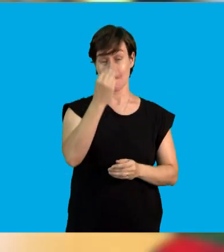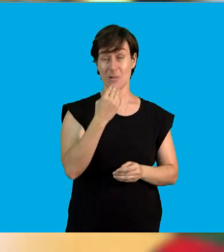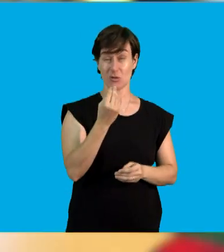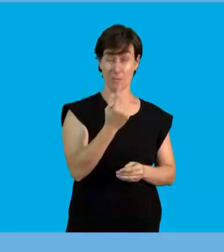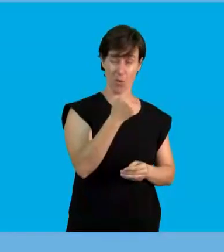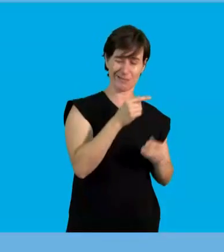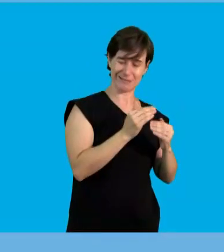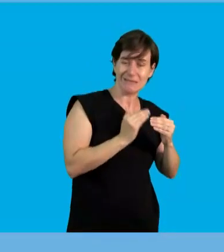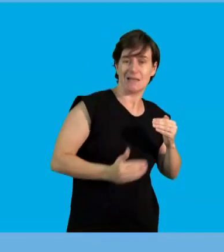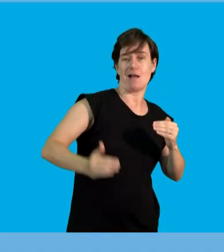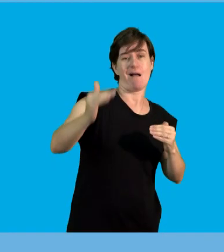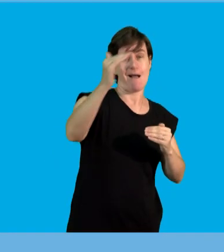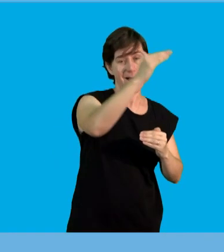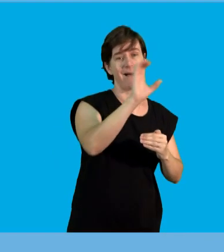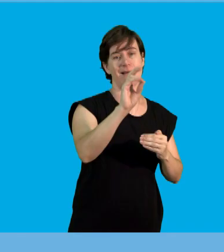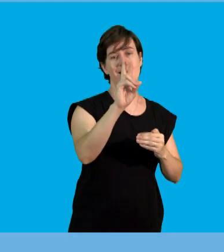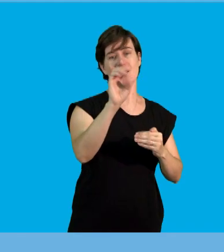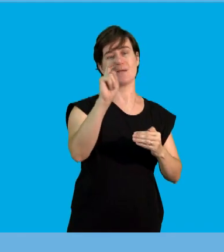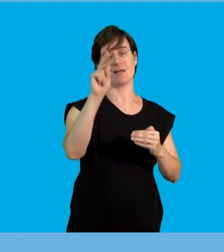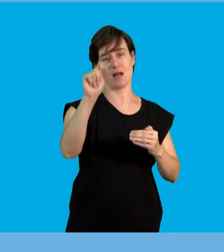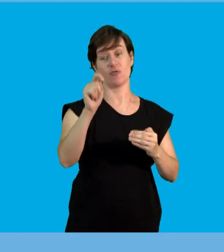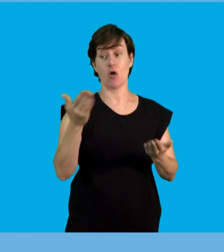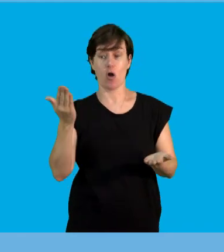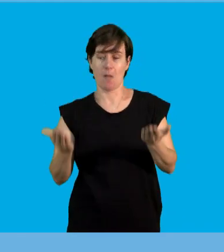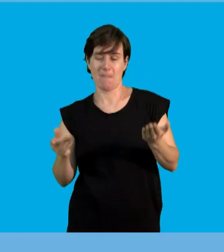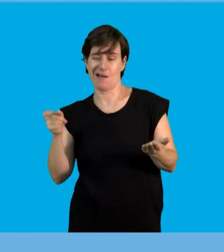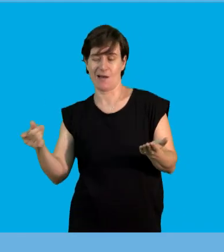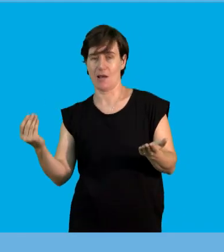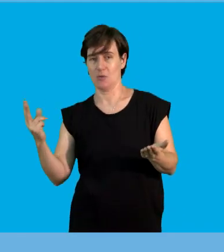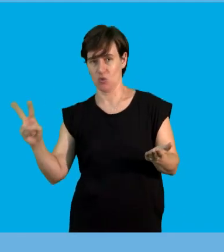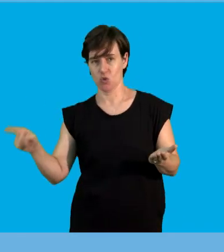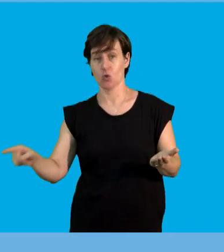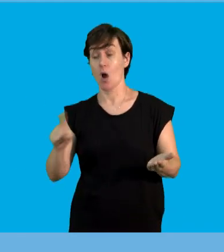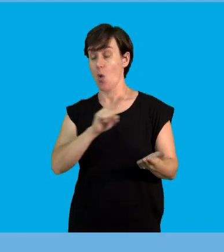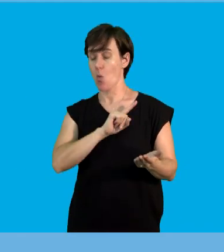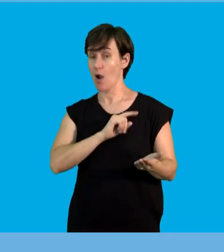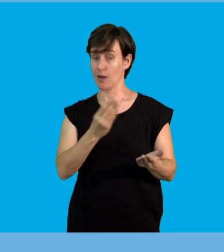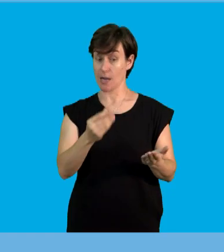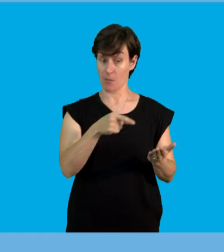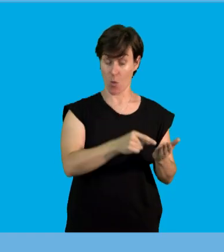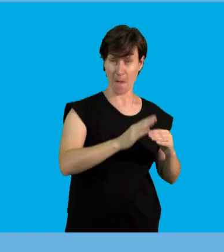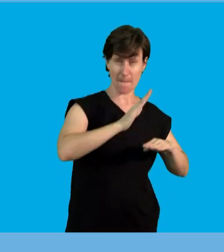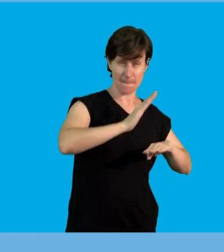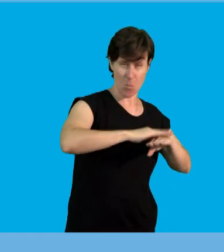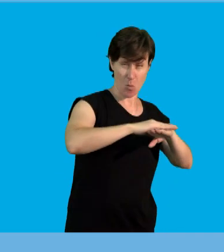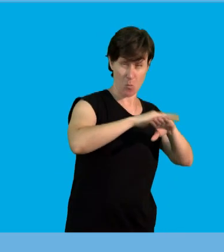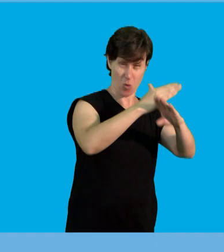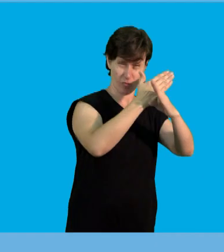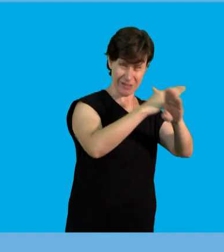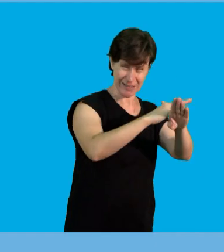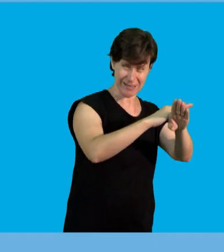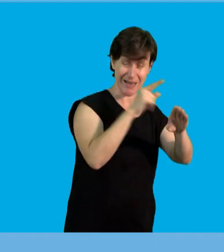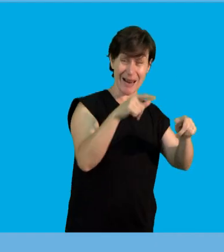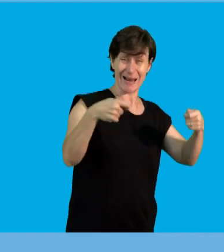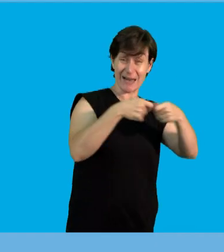translates to diagram one having the highest current strength as compared to diagram number two, because diagram number one has